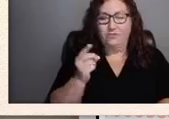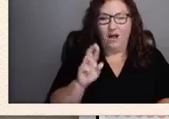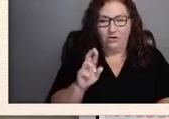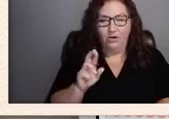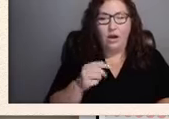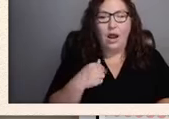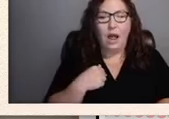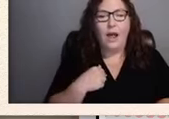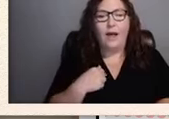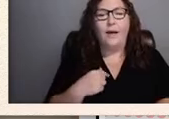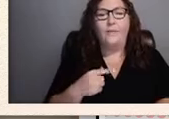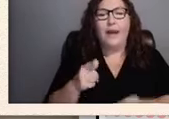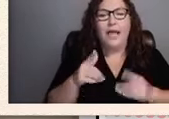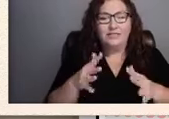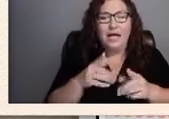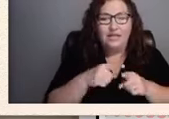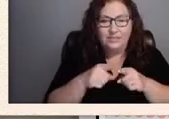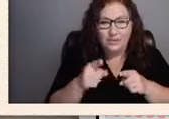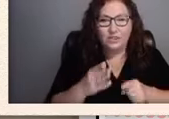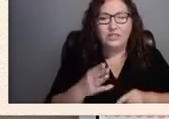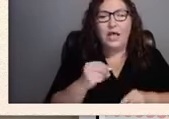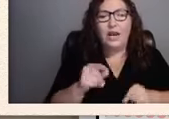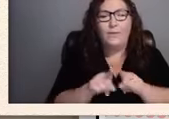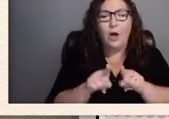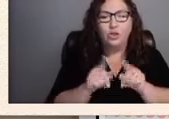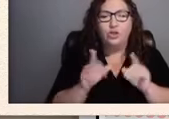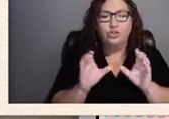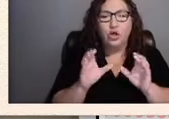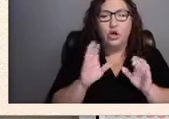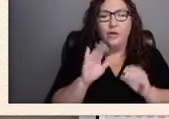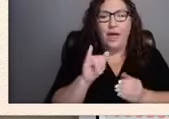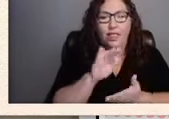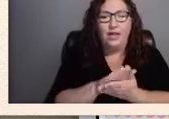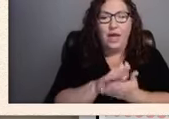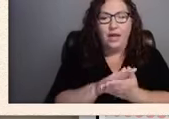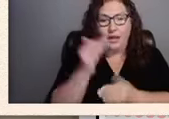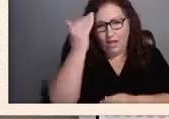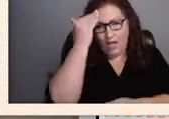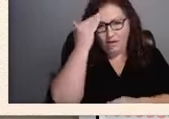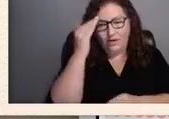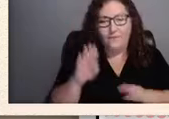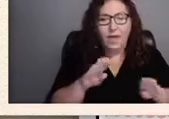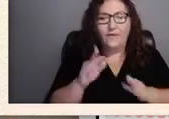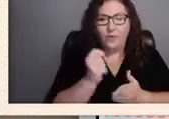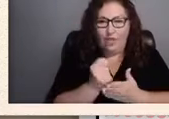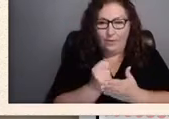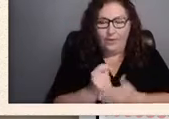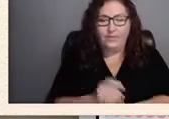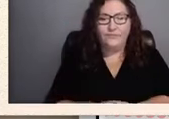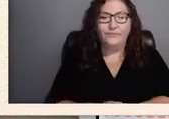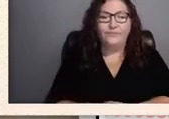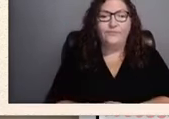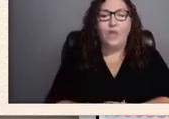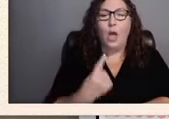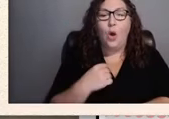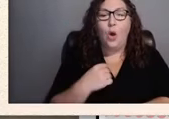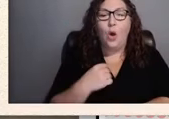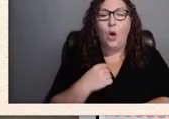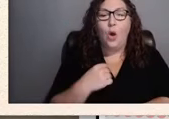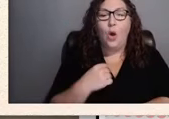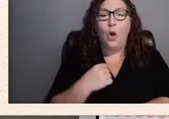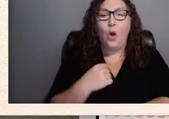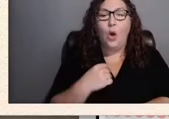specialist. And I'm also certified by the Academy of Cognitive and Behavioral Therapies. As we all are dealing with